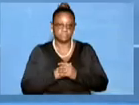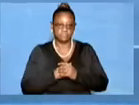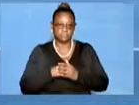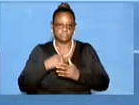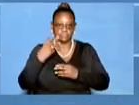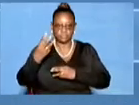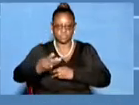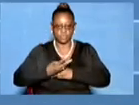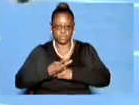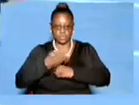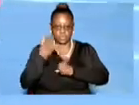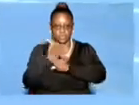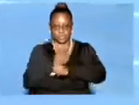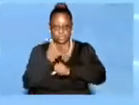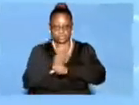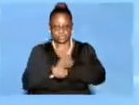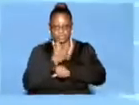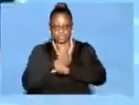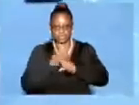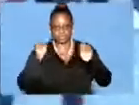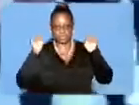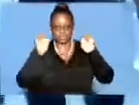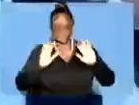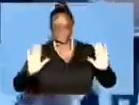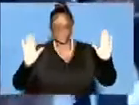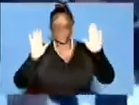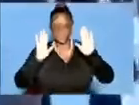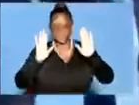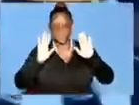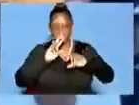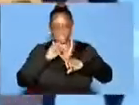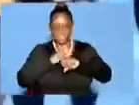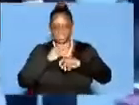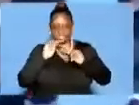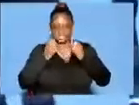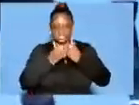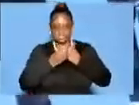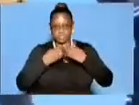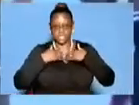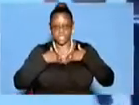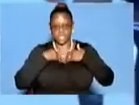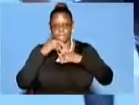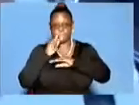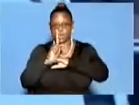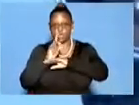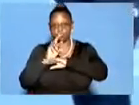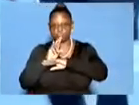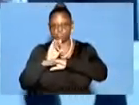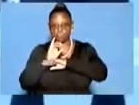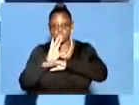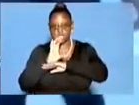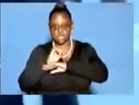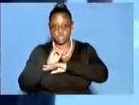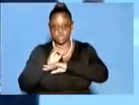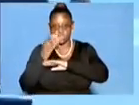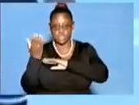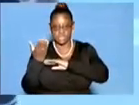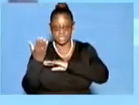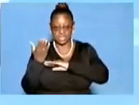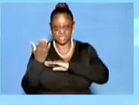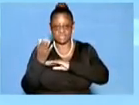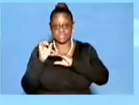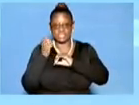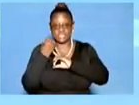Welcome to your Sunday Sports, everyone. I'm Amajal Knowles, Bahamas men's national team, hosting Puerto Rico yesterday at the Thomas A. Robinson National